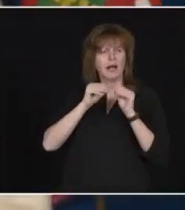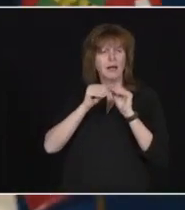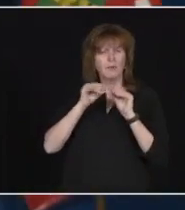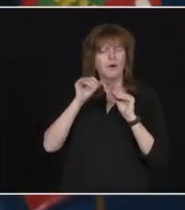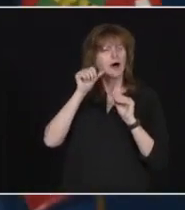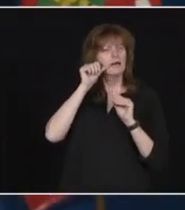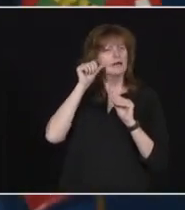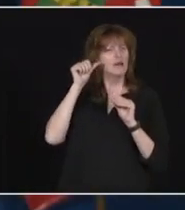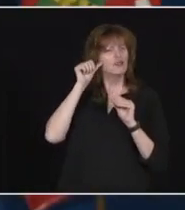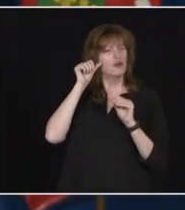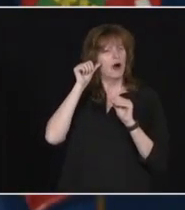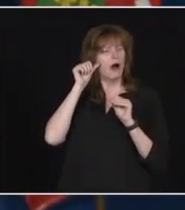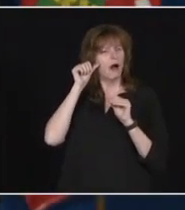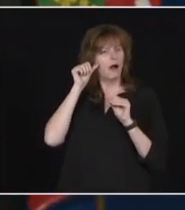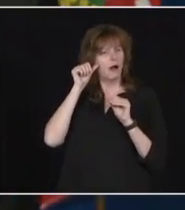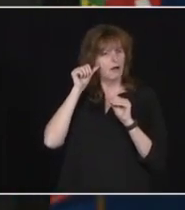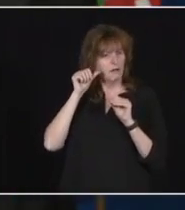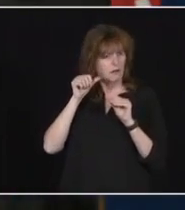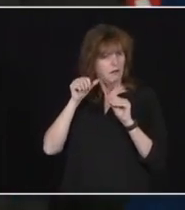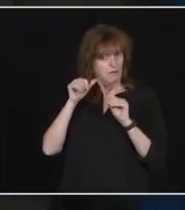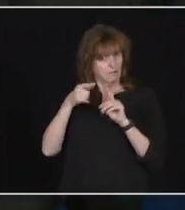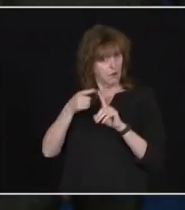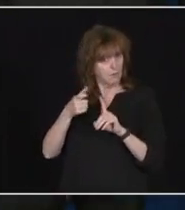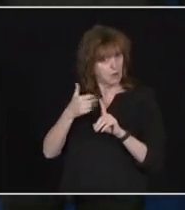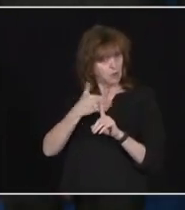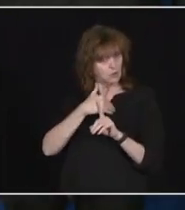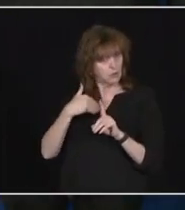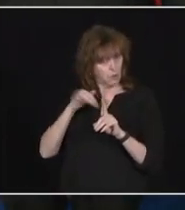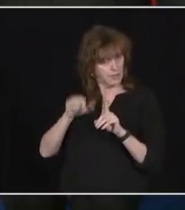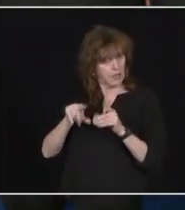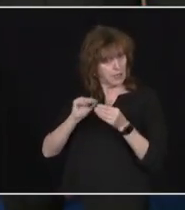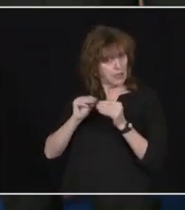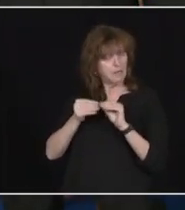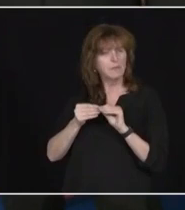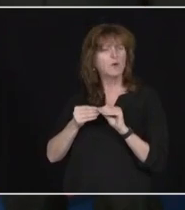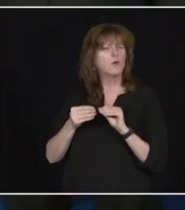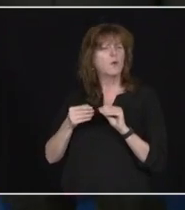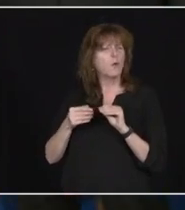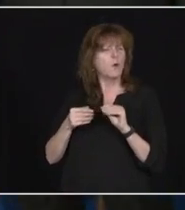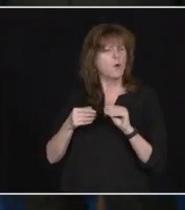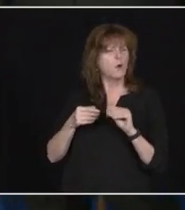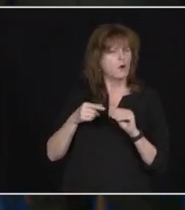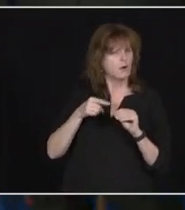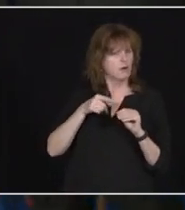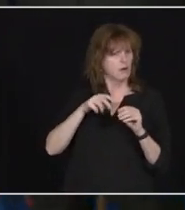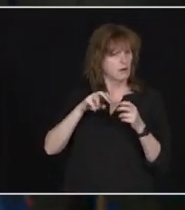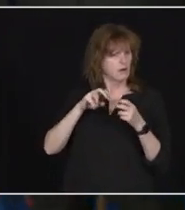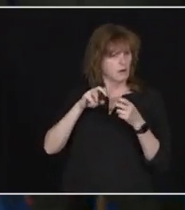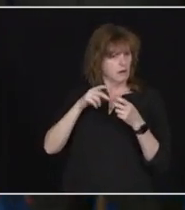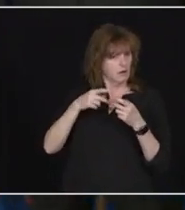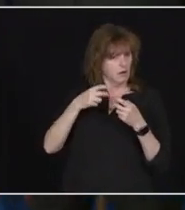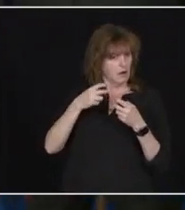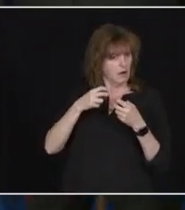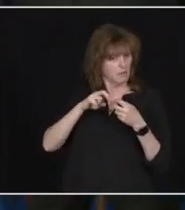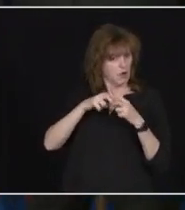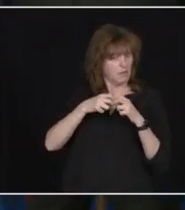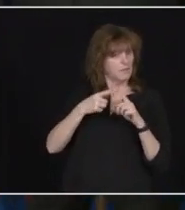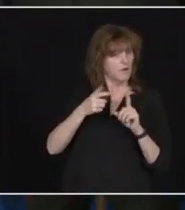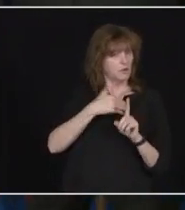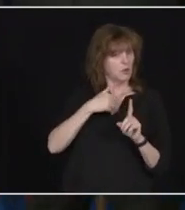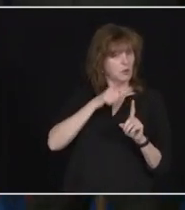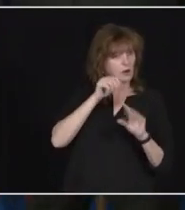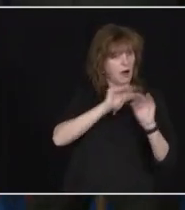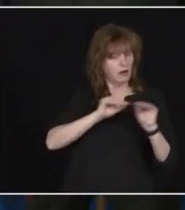Were these missing cases from Toronto? Or otherwise, how did this happen, and how are we going to avoid it in future? This was actually just